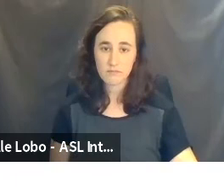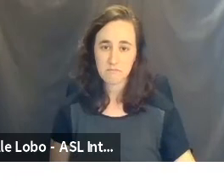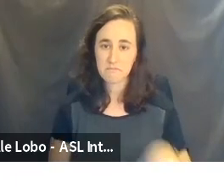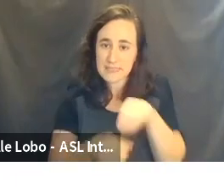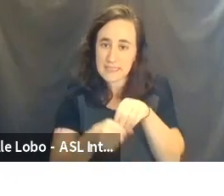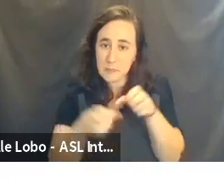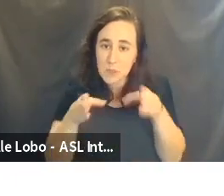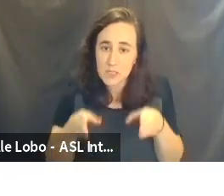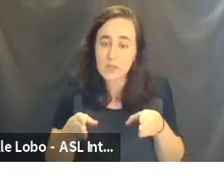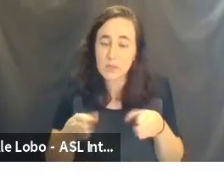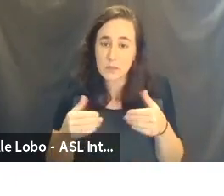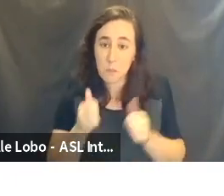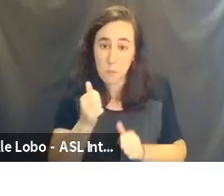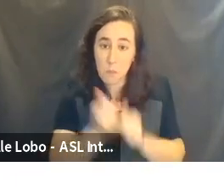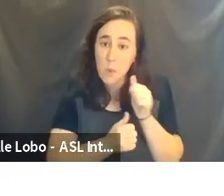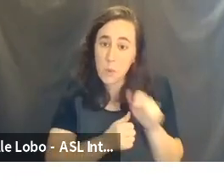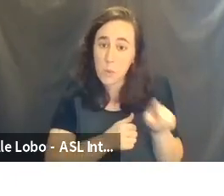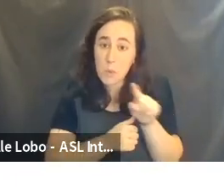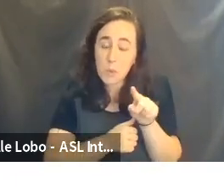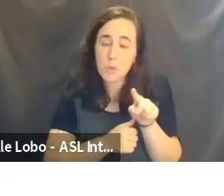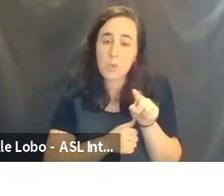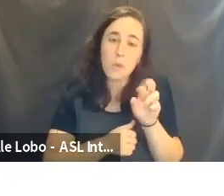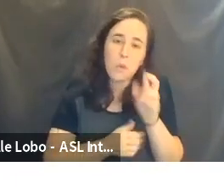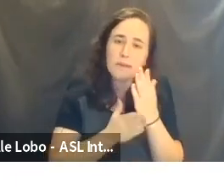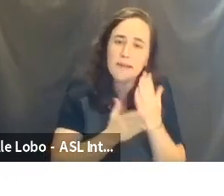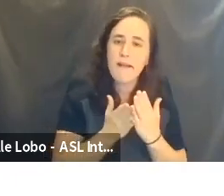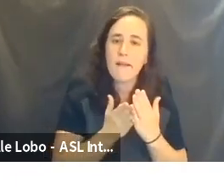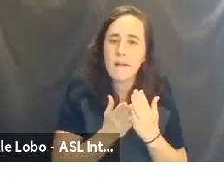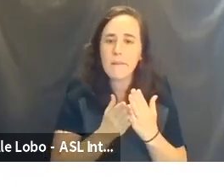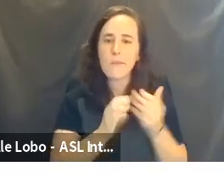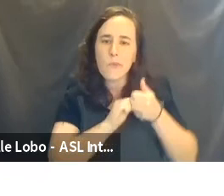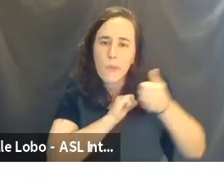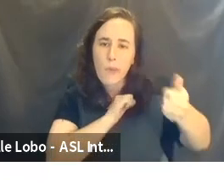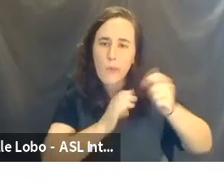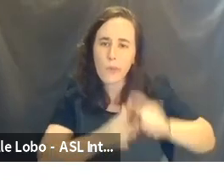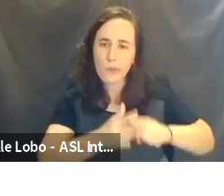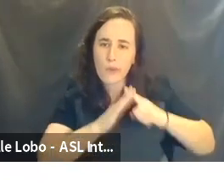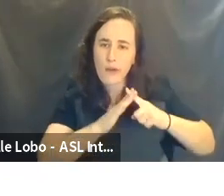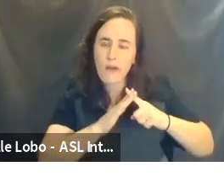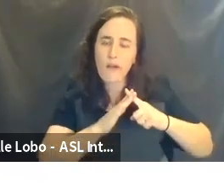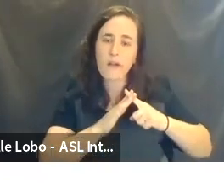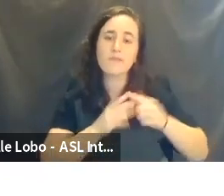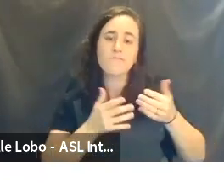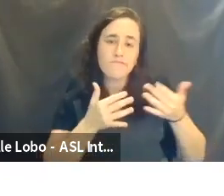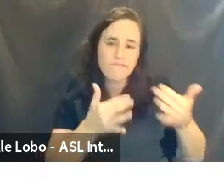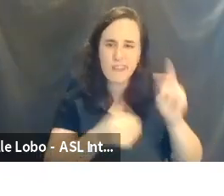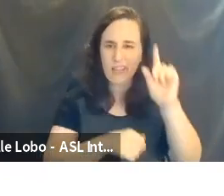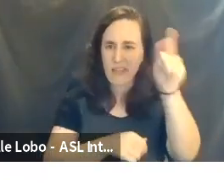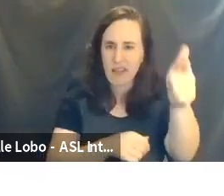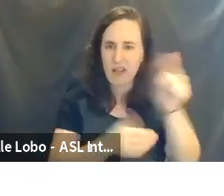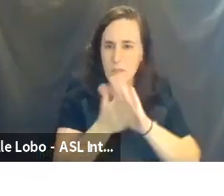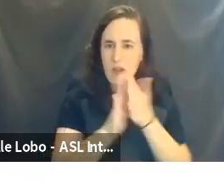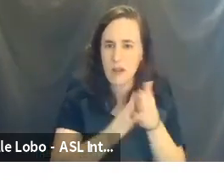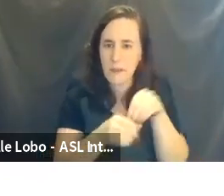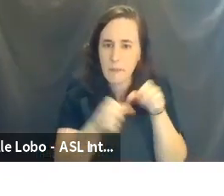followed closely by remote or a remote start, and then in person or hybrid. So that's very, very interesting. Where